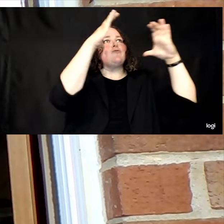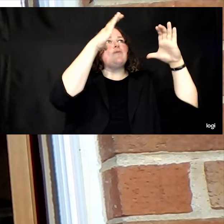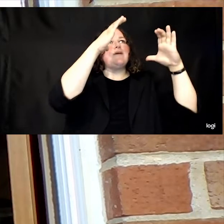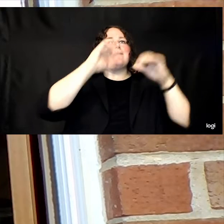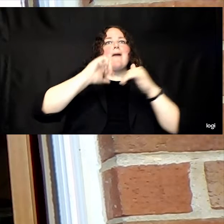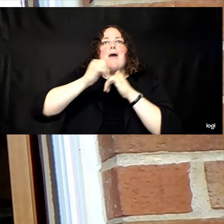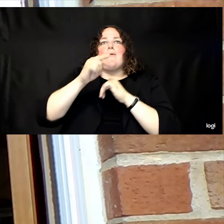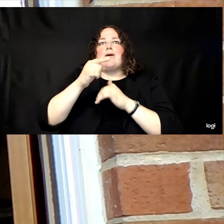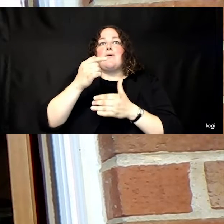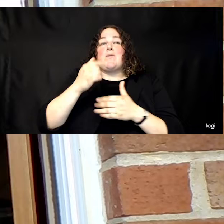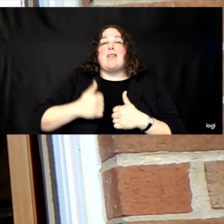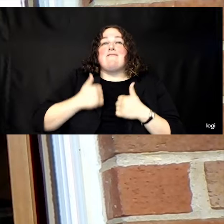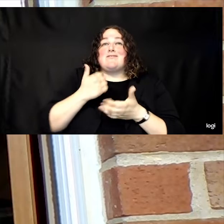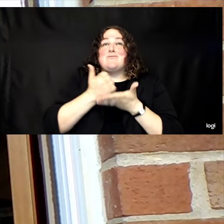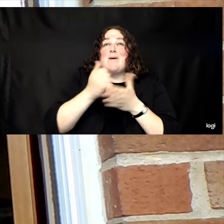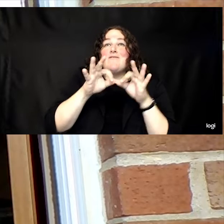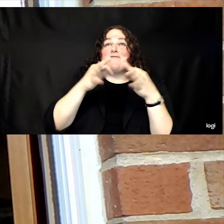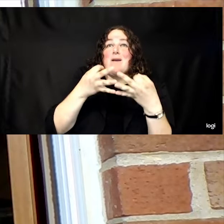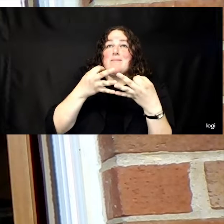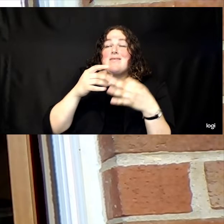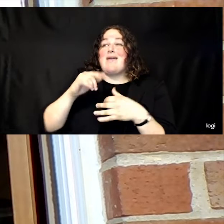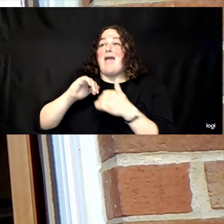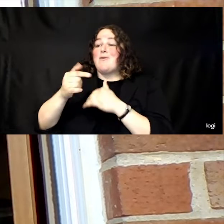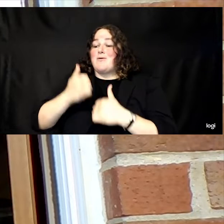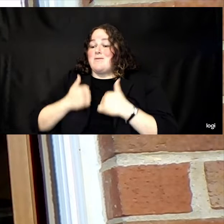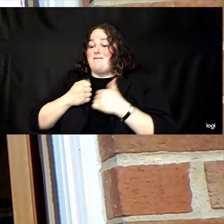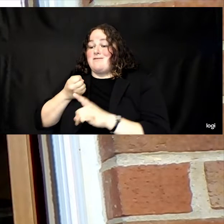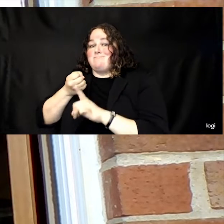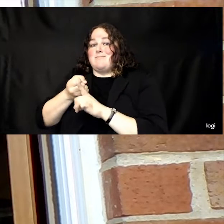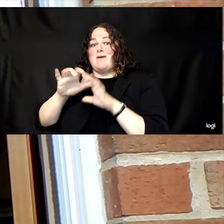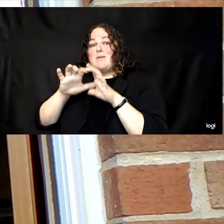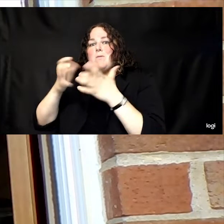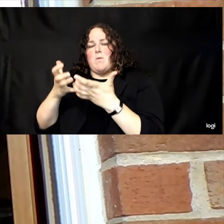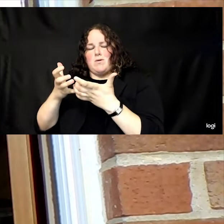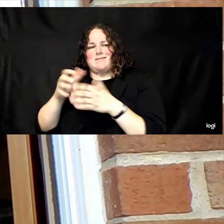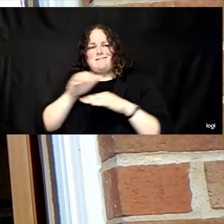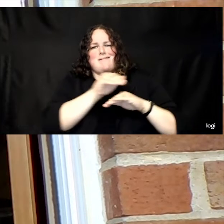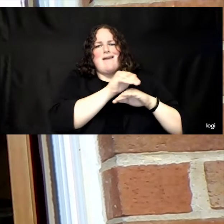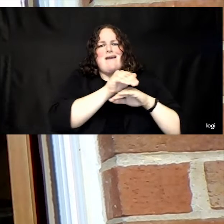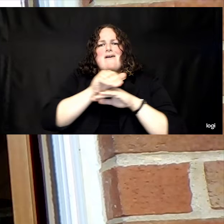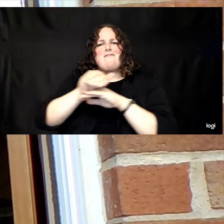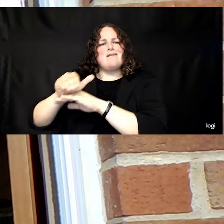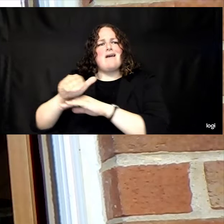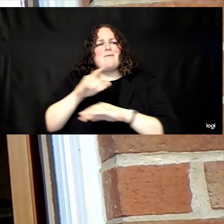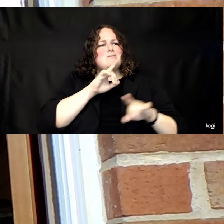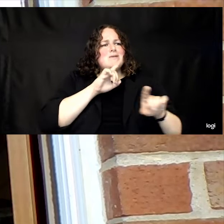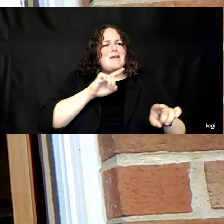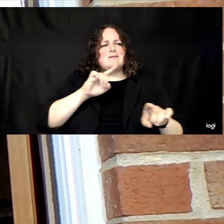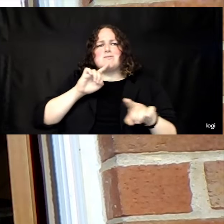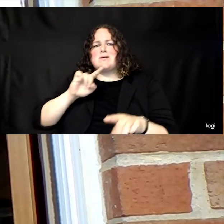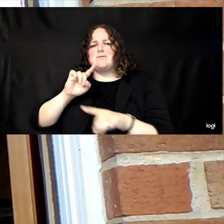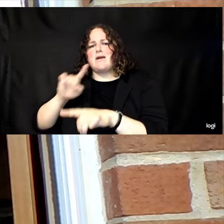family? How are you living to impact the world? And as you answer those questions every night, I want you to take time and